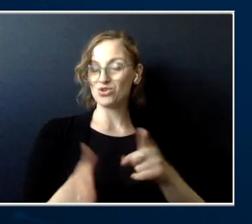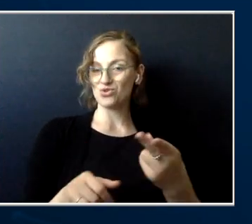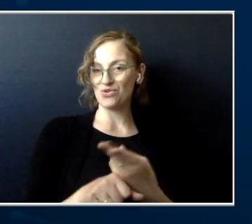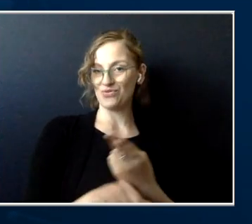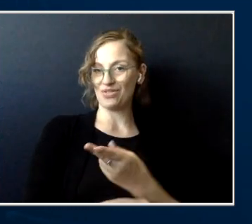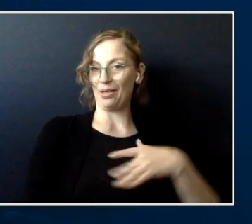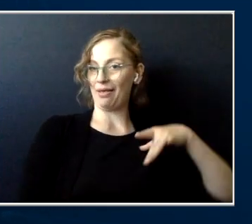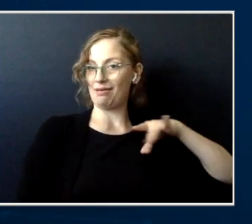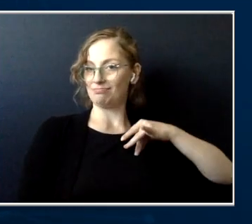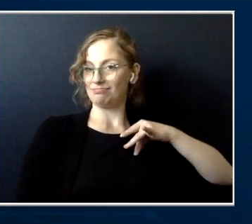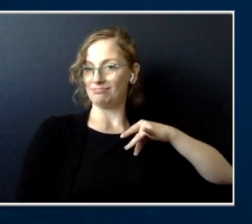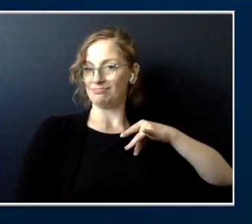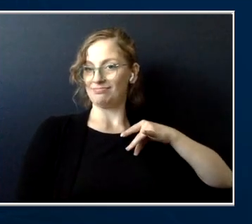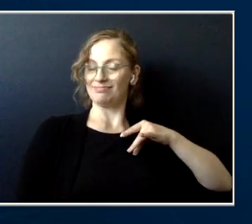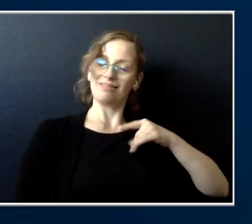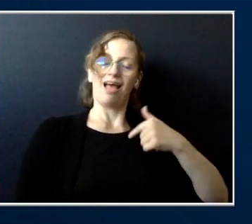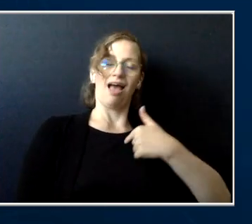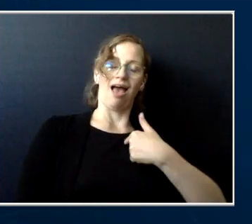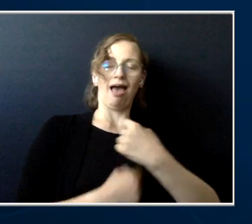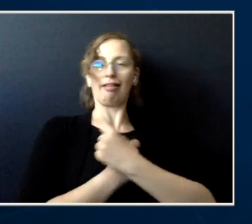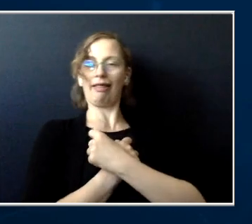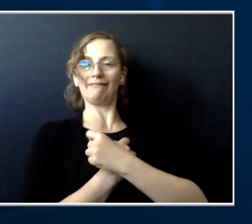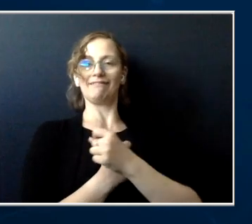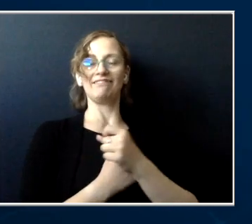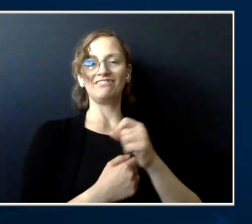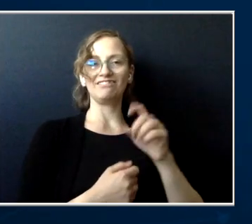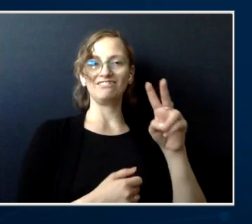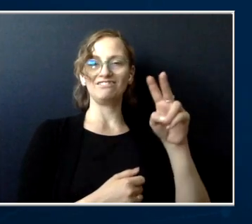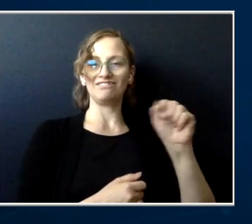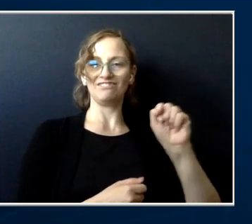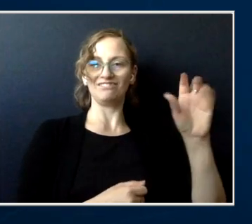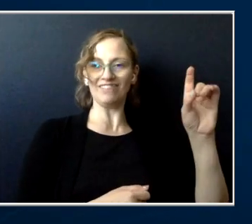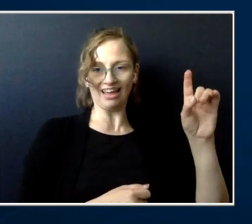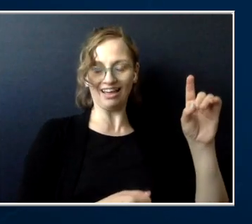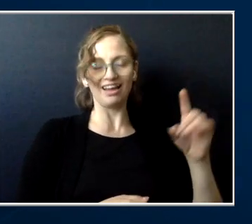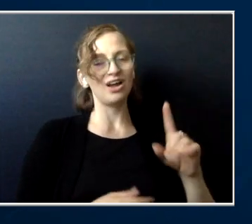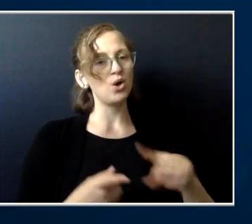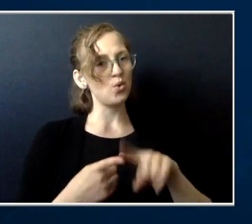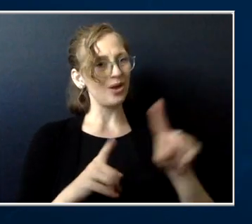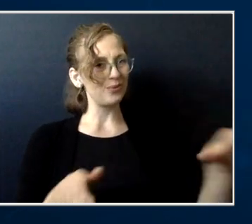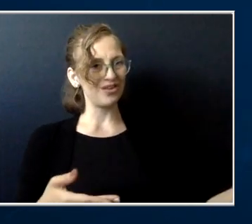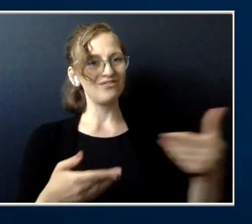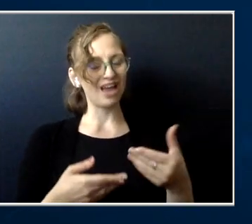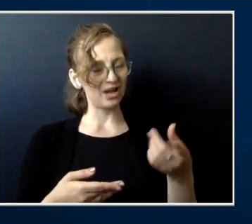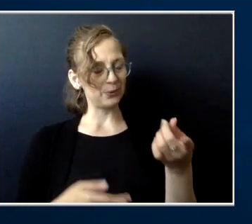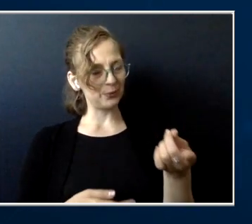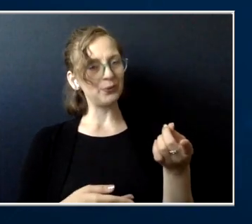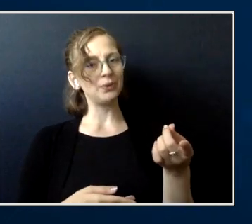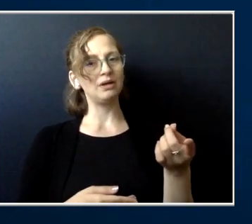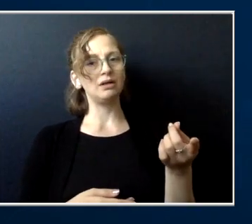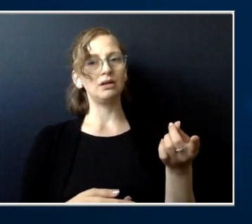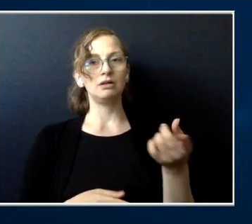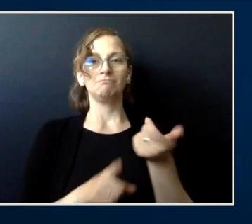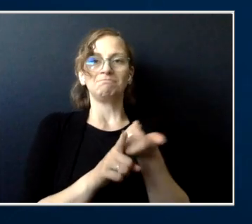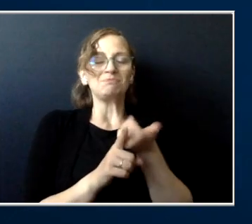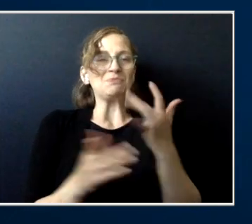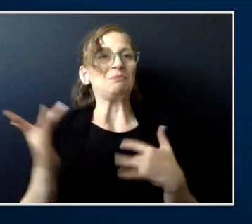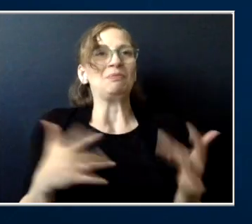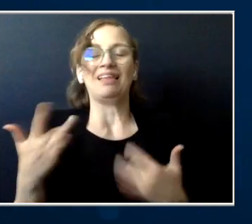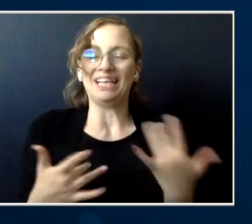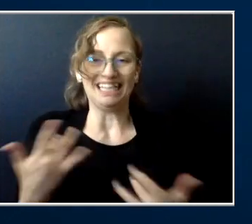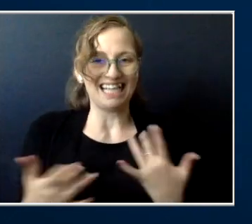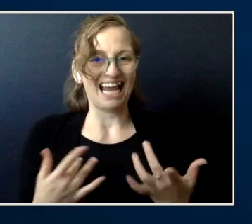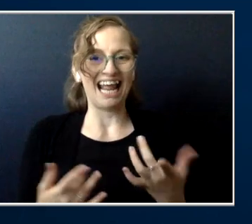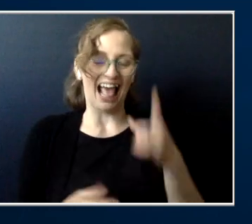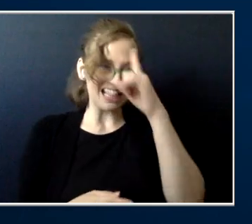love LVADs, or I love VAD. Yeah. And when we invited you onto this program, you were so excited. I think you said, yes,